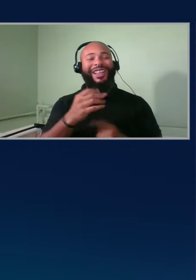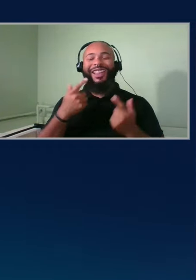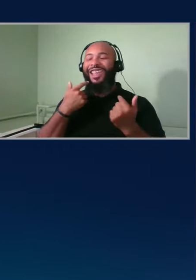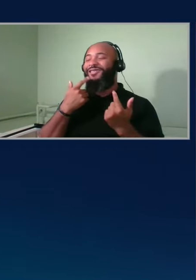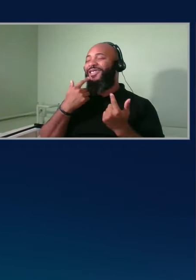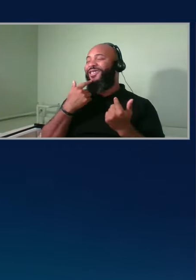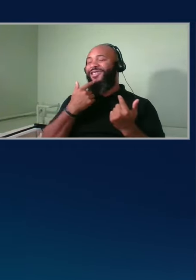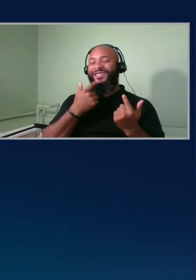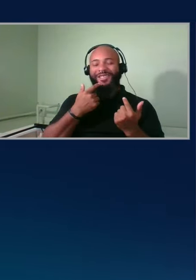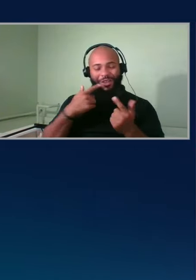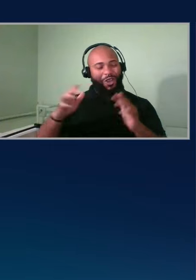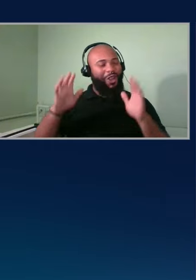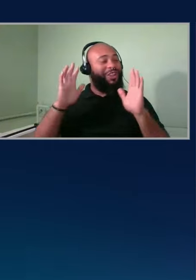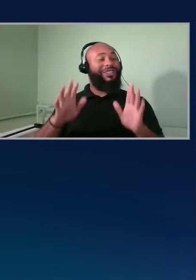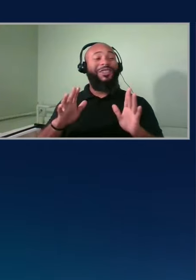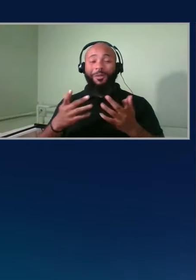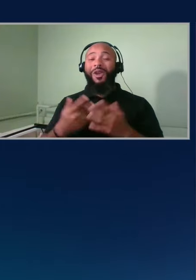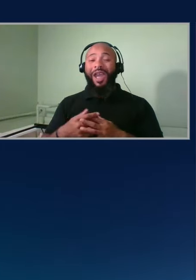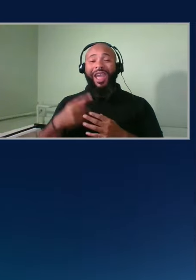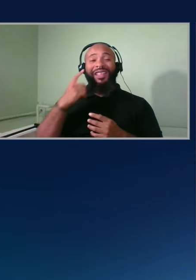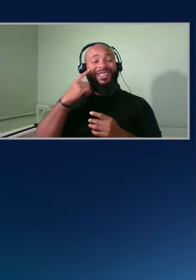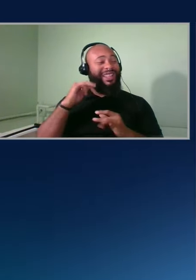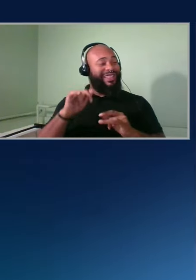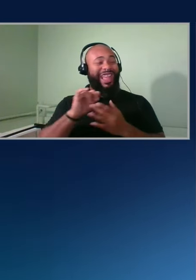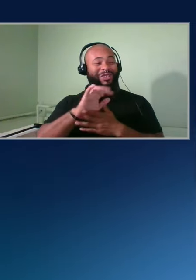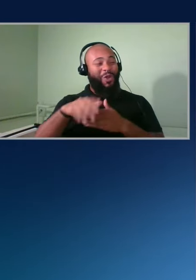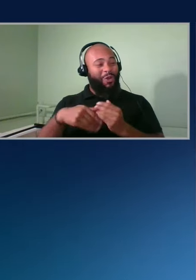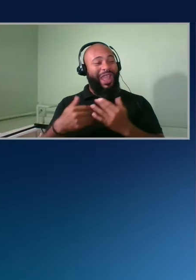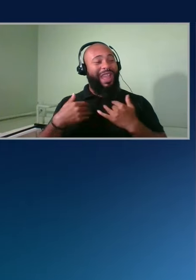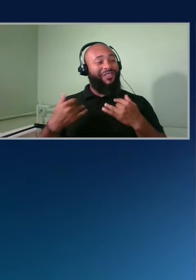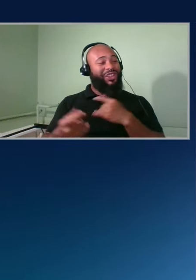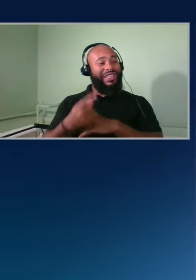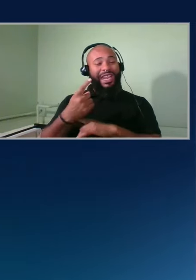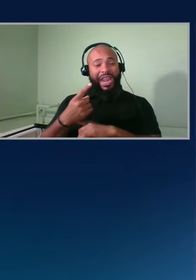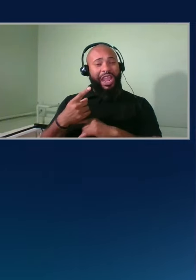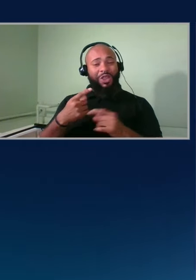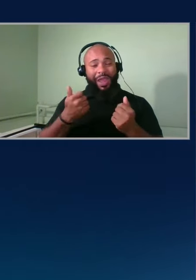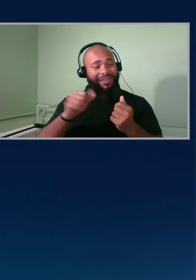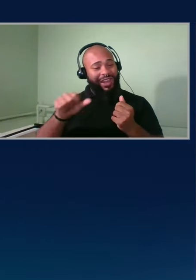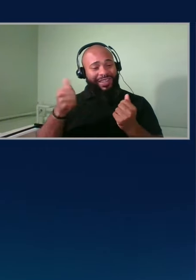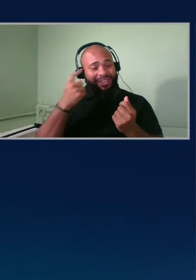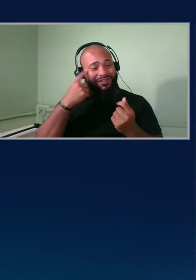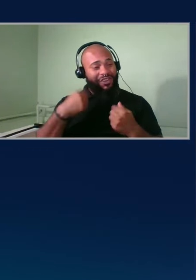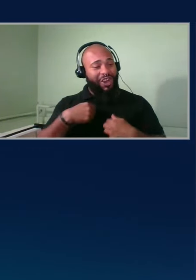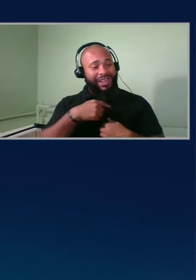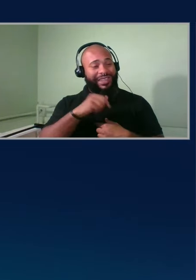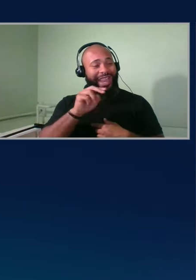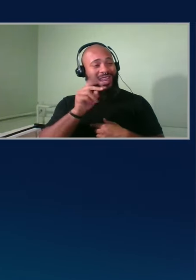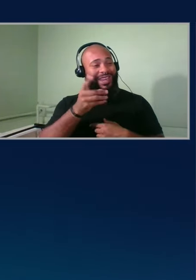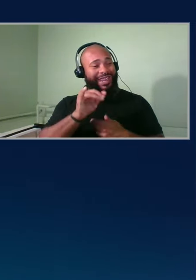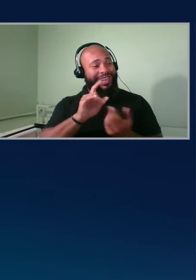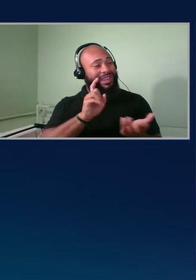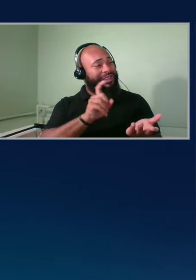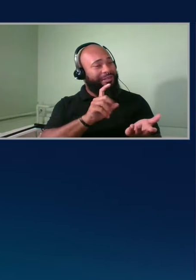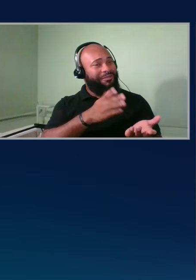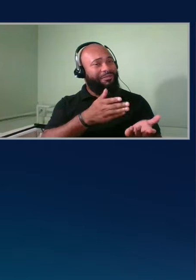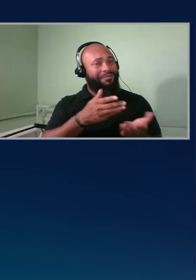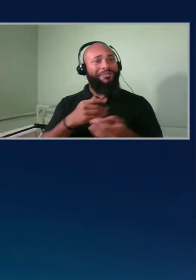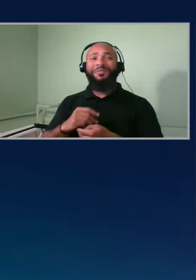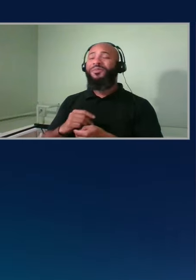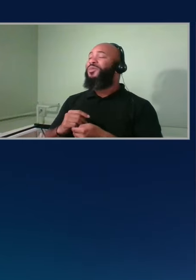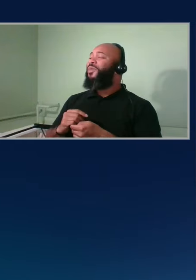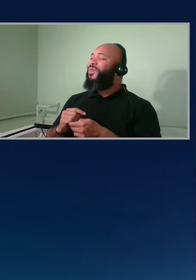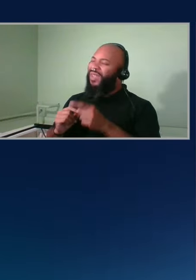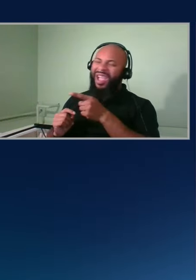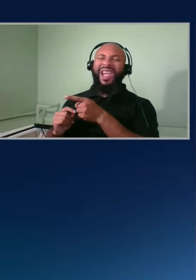Awesome. Well, I think that is all we have today. You have anything else for us, Andy? No, just I think let's